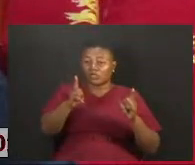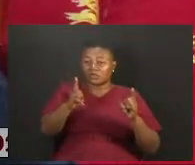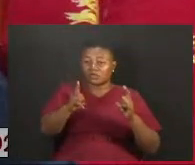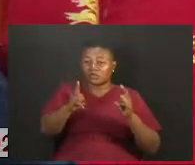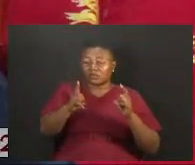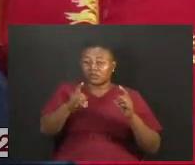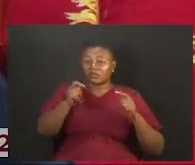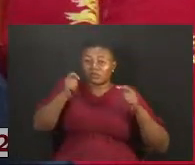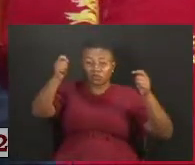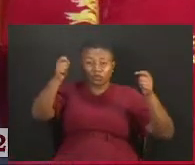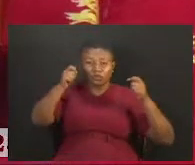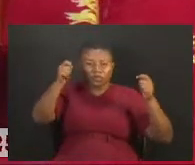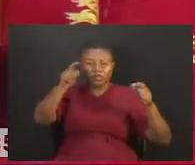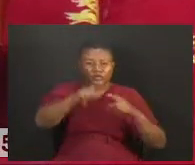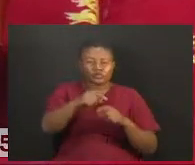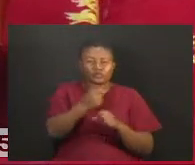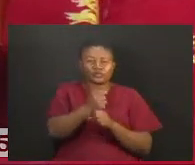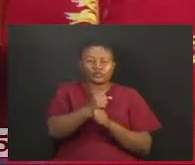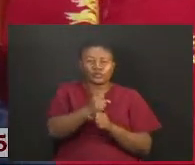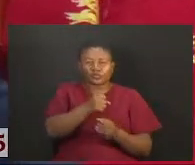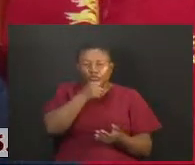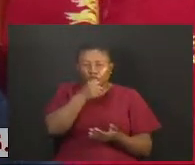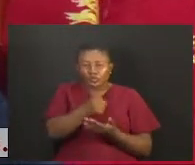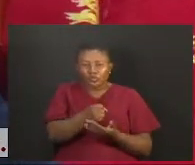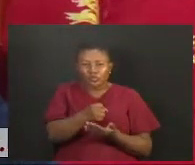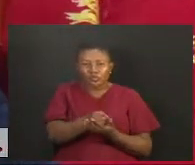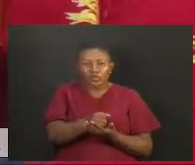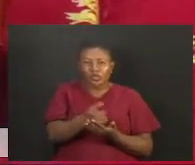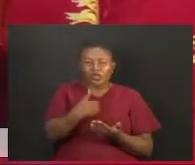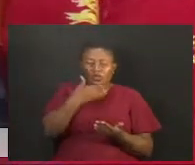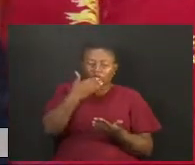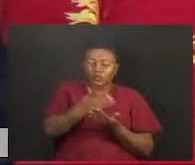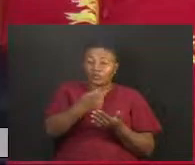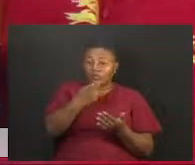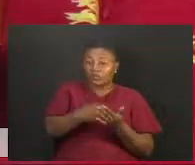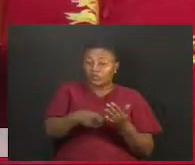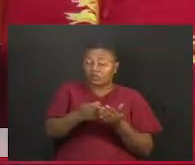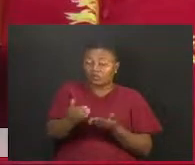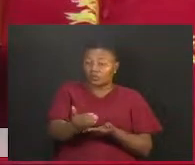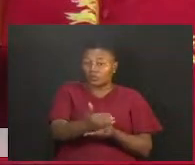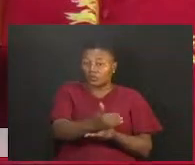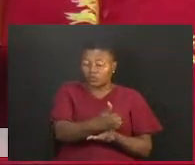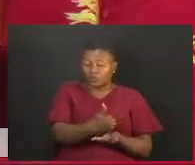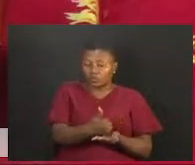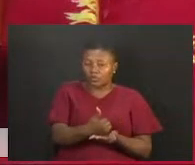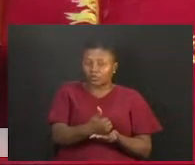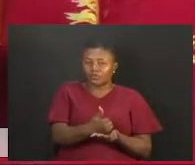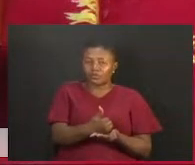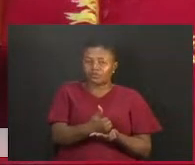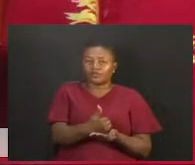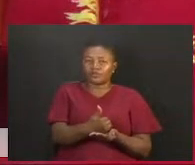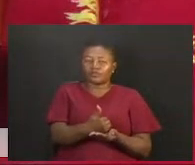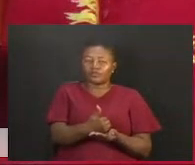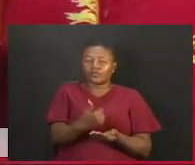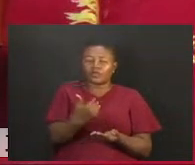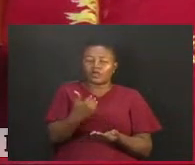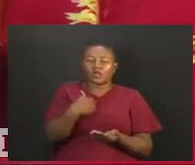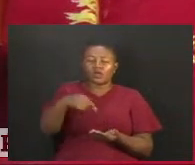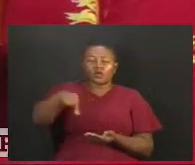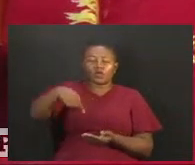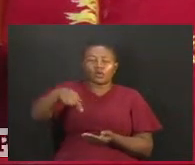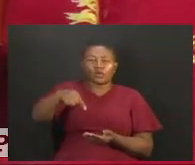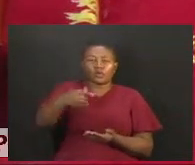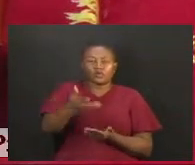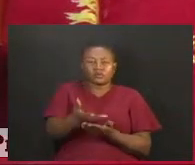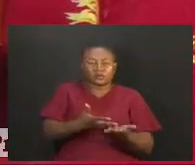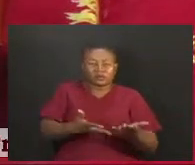to ensure improved compliance and tax revenue mobilization. We will also institute a quarterly dialogue on tax